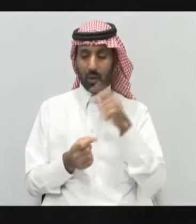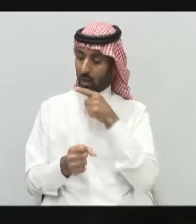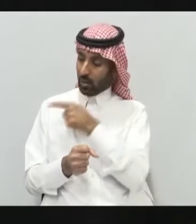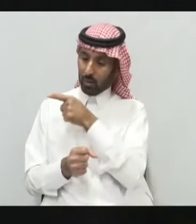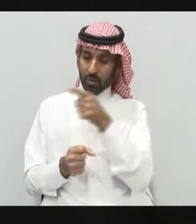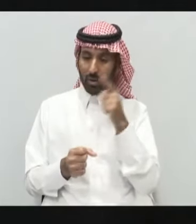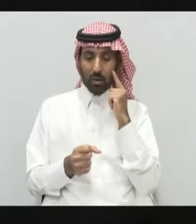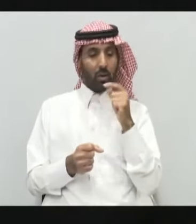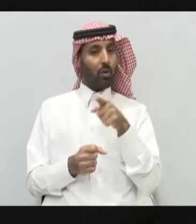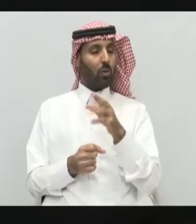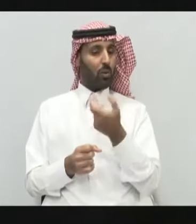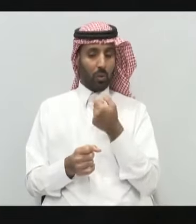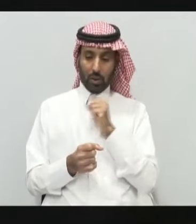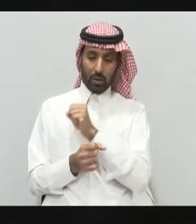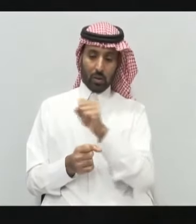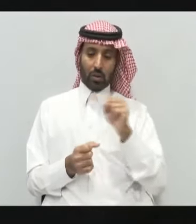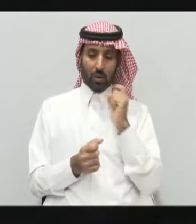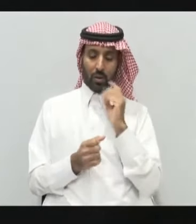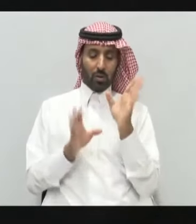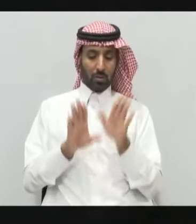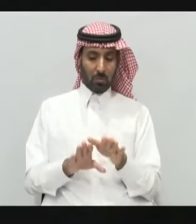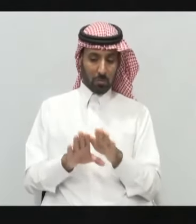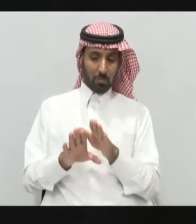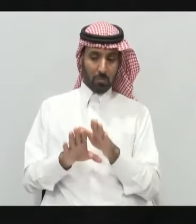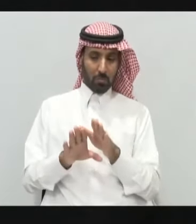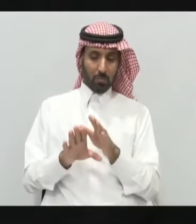with the same subject pronouns, we're going to keep them